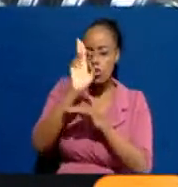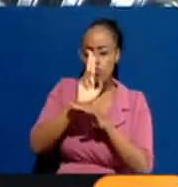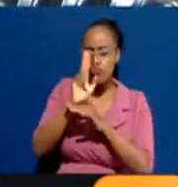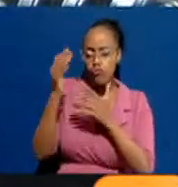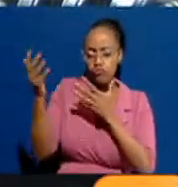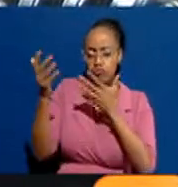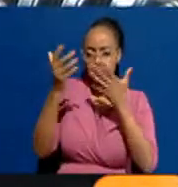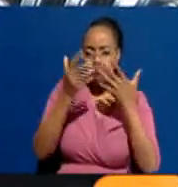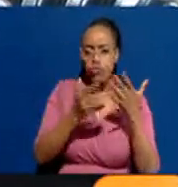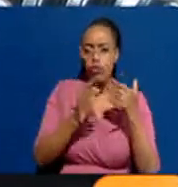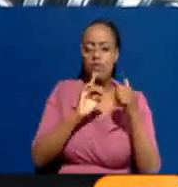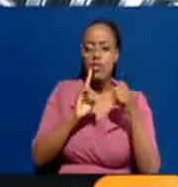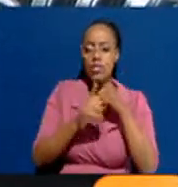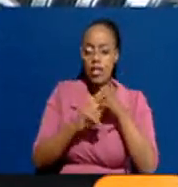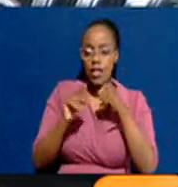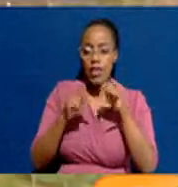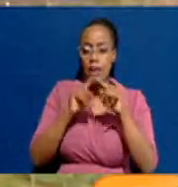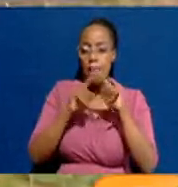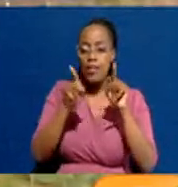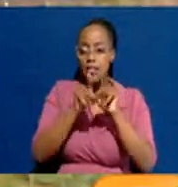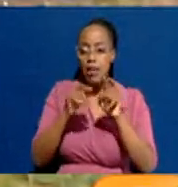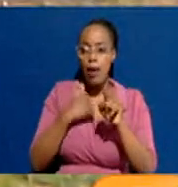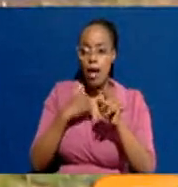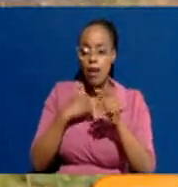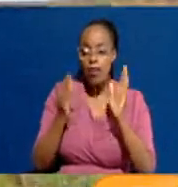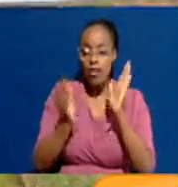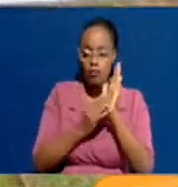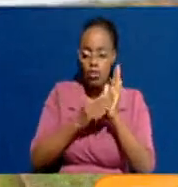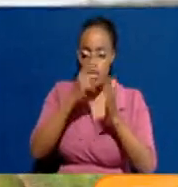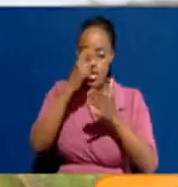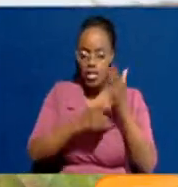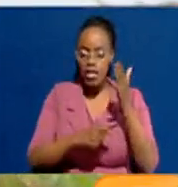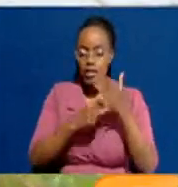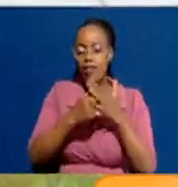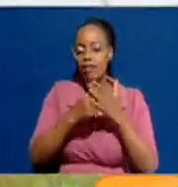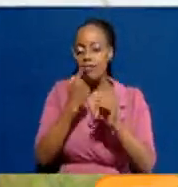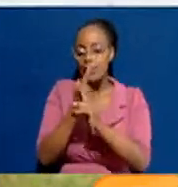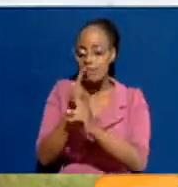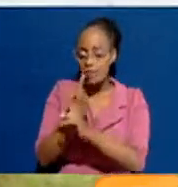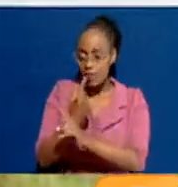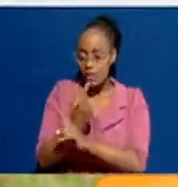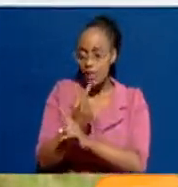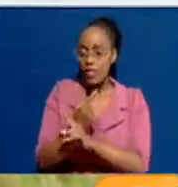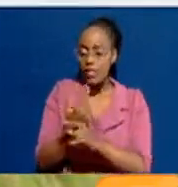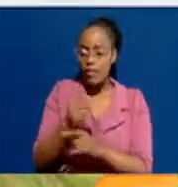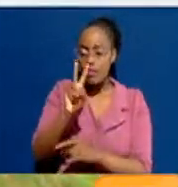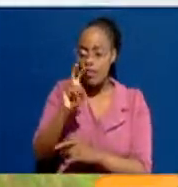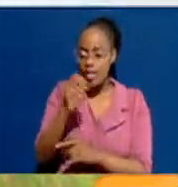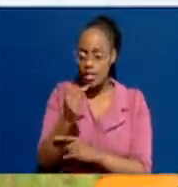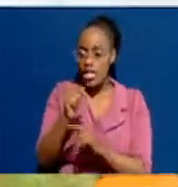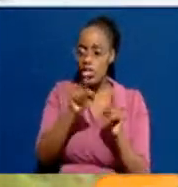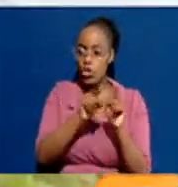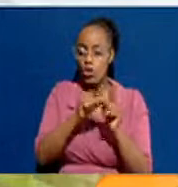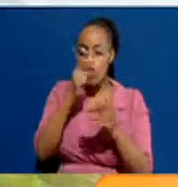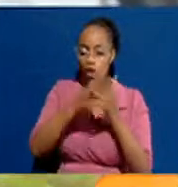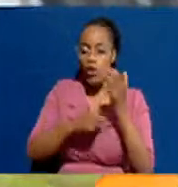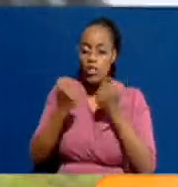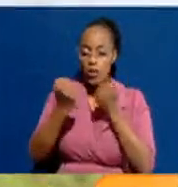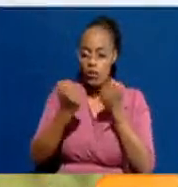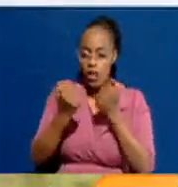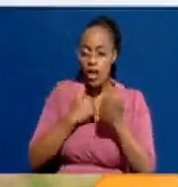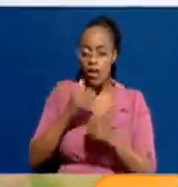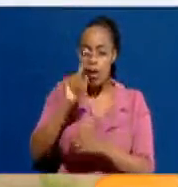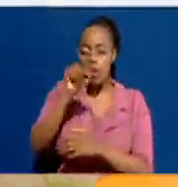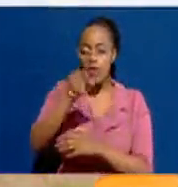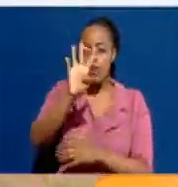for 600,000 shillings, but when subjected to import duty, excise duty and VAT, the cost of the vehicle stands at